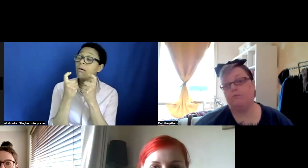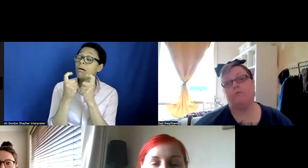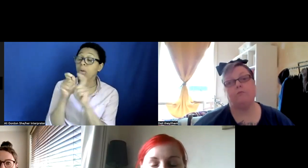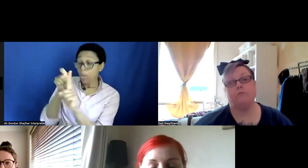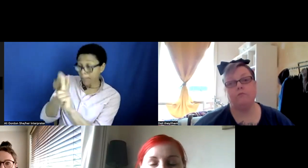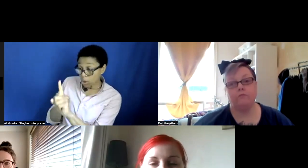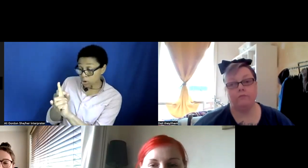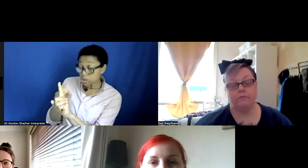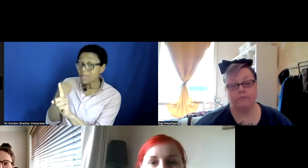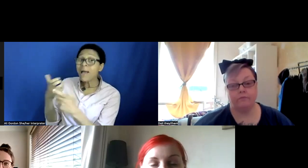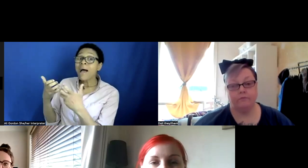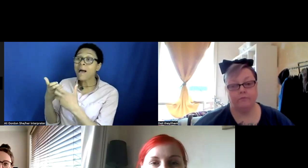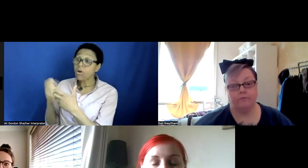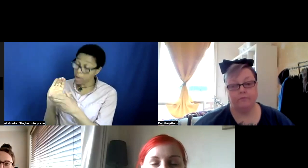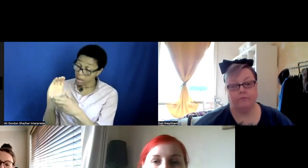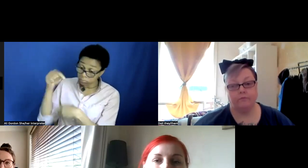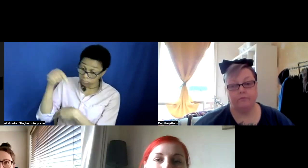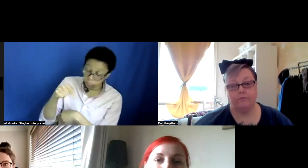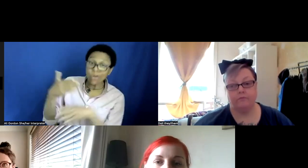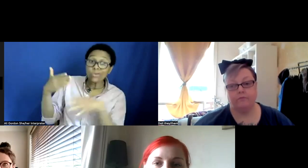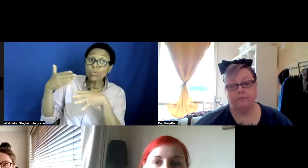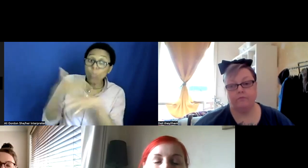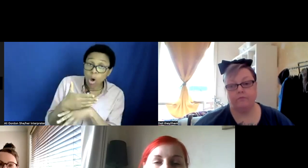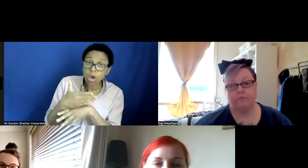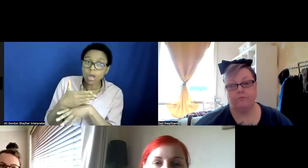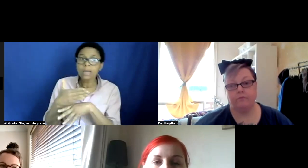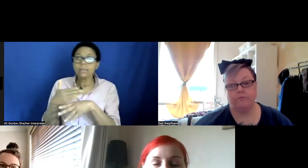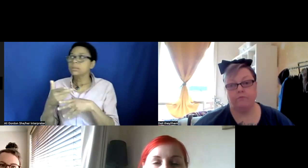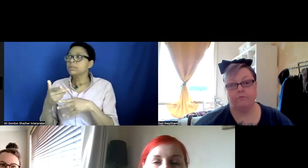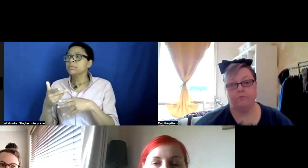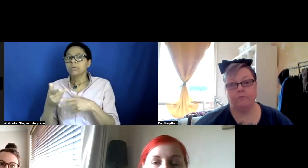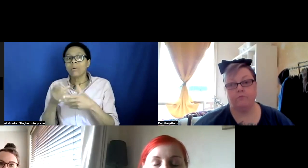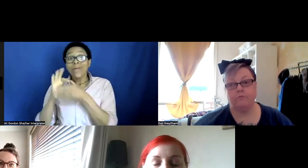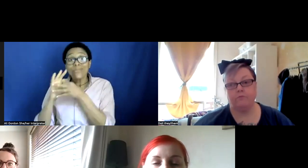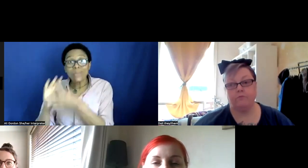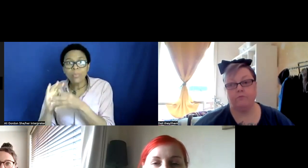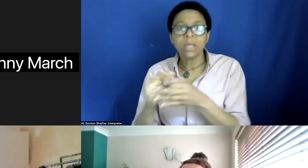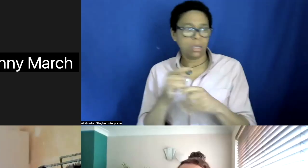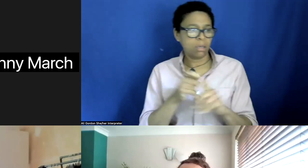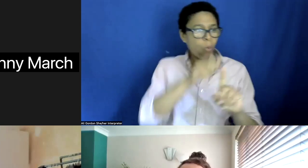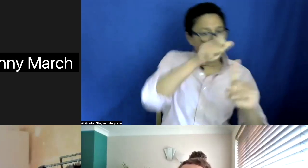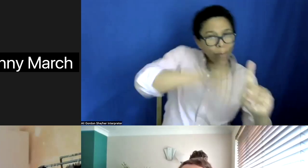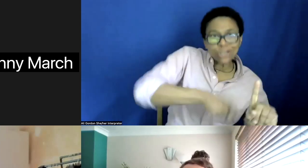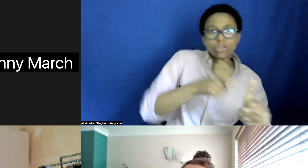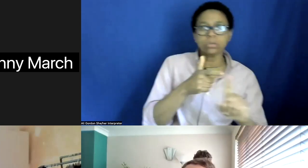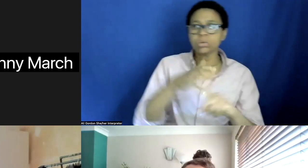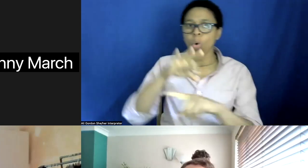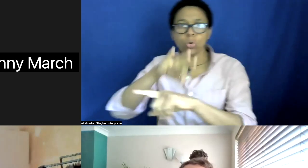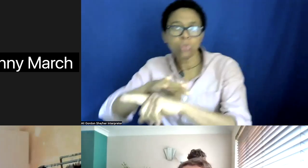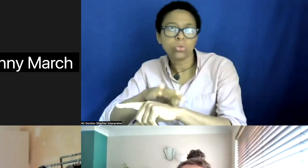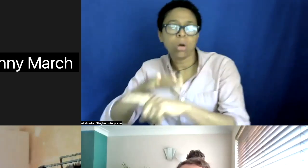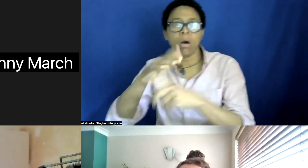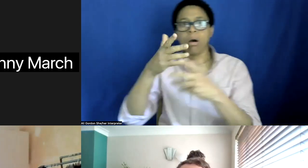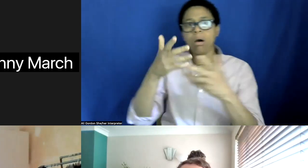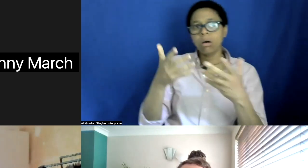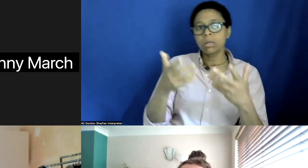that will have a real impact on how they experience it and how they feel about it as well. So I think it's, and that's what I hope about this